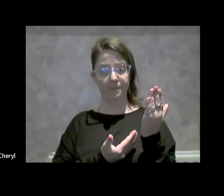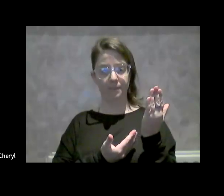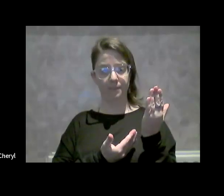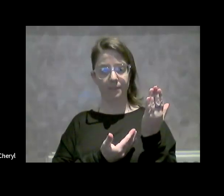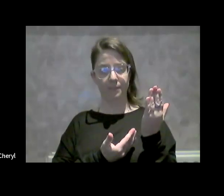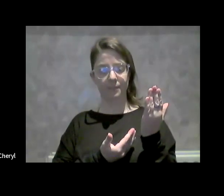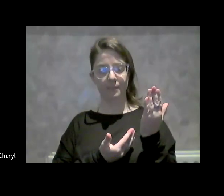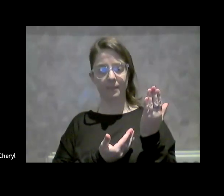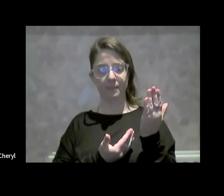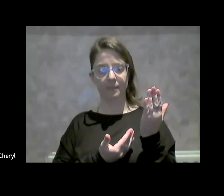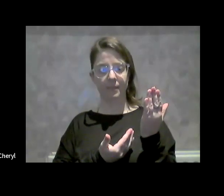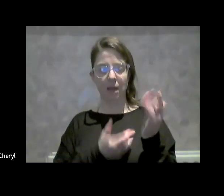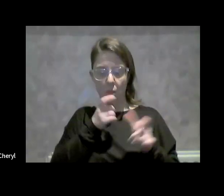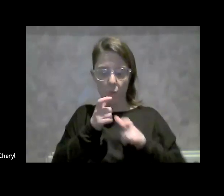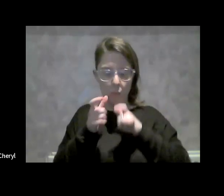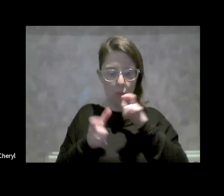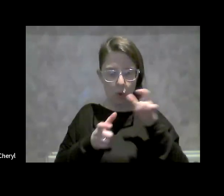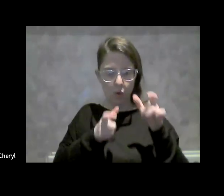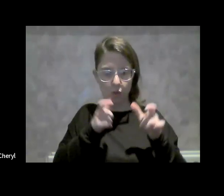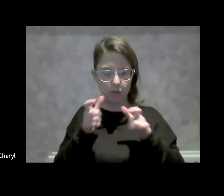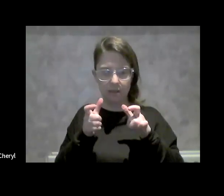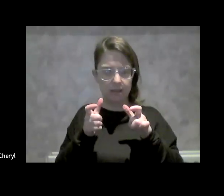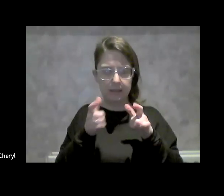of not finding the words but having the songs.